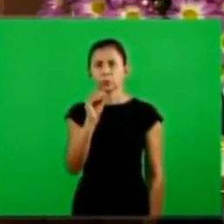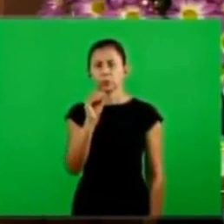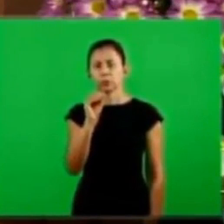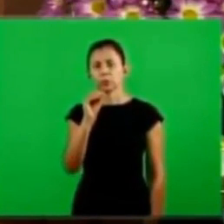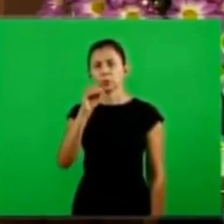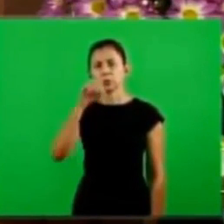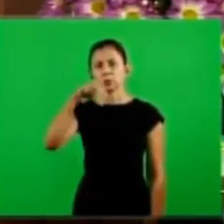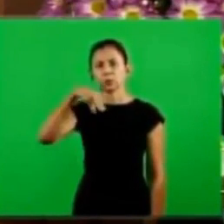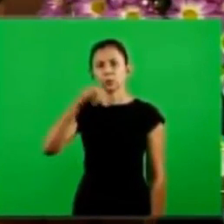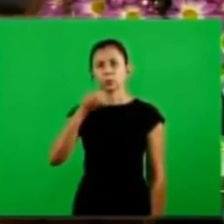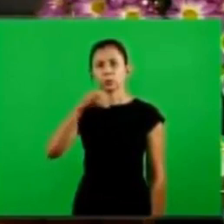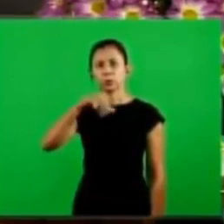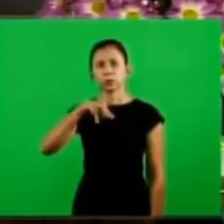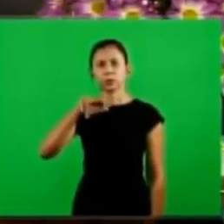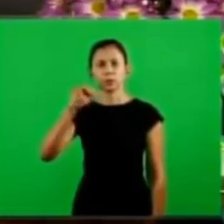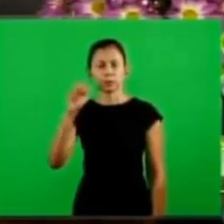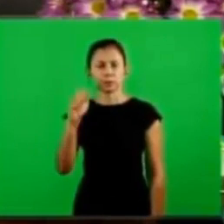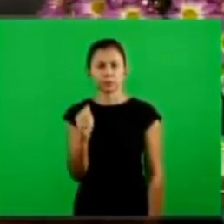we say